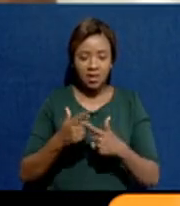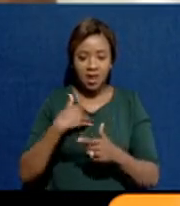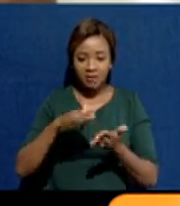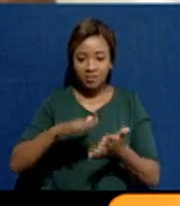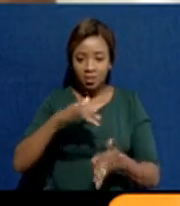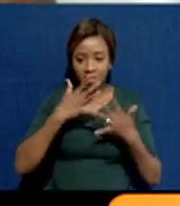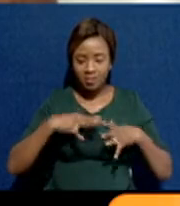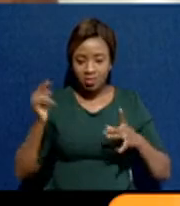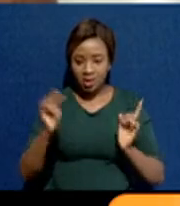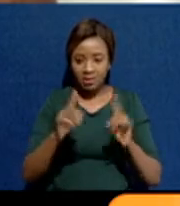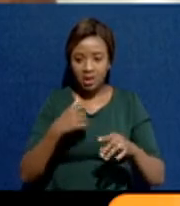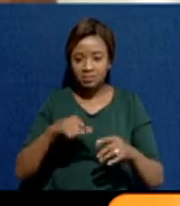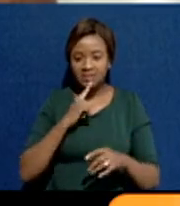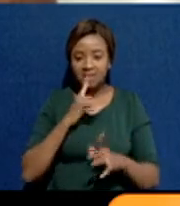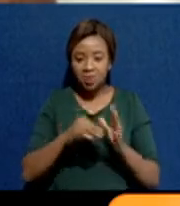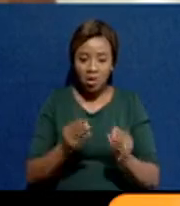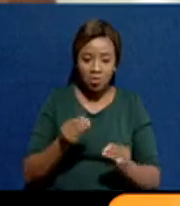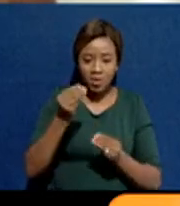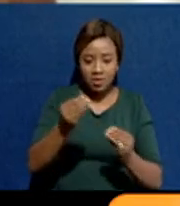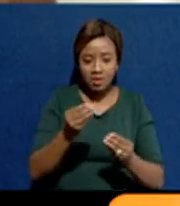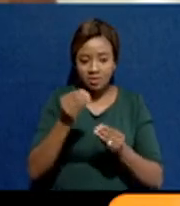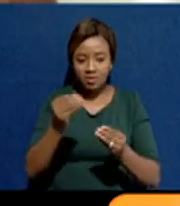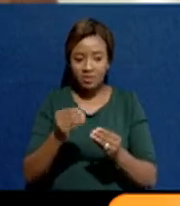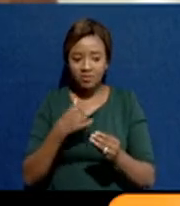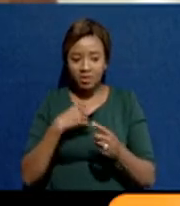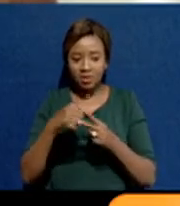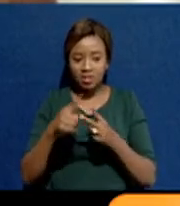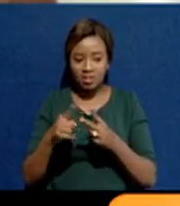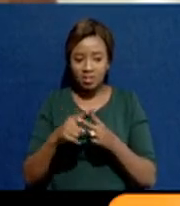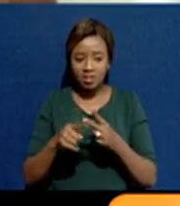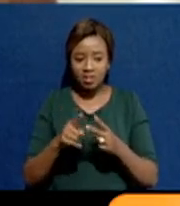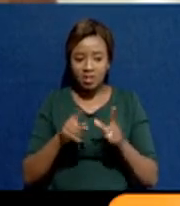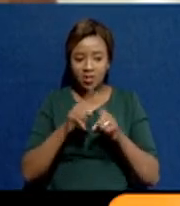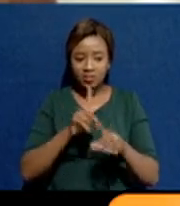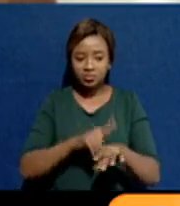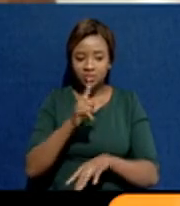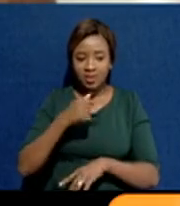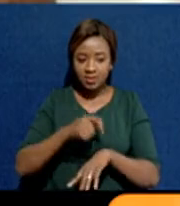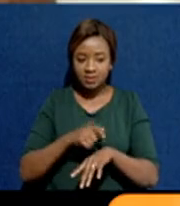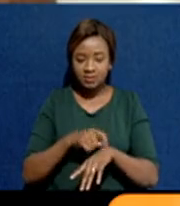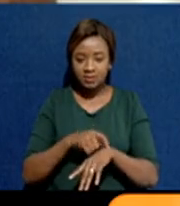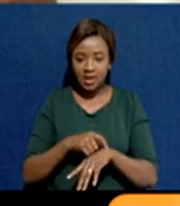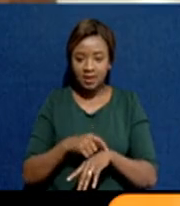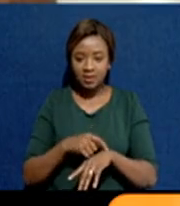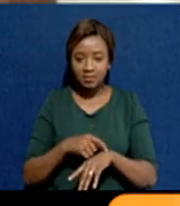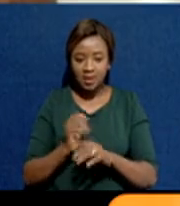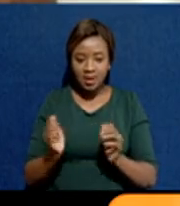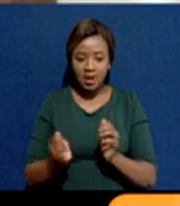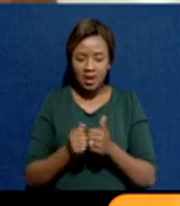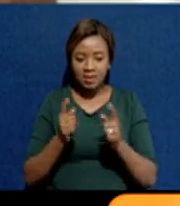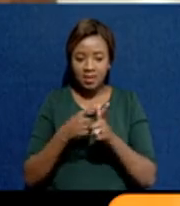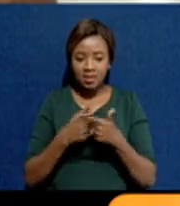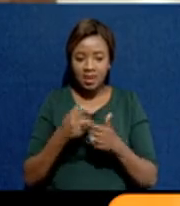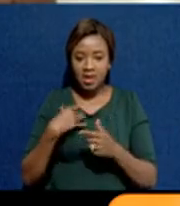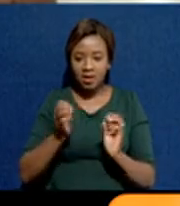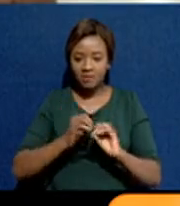come and say, we're providing this and this. They work together with governments. When the time comes that the button is pressed, that no more combustion